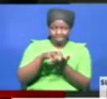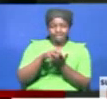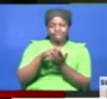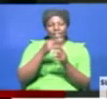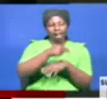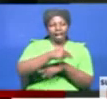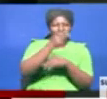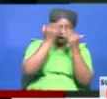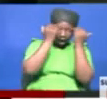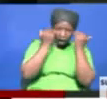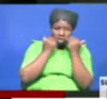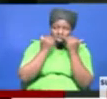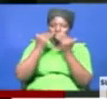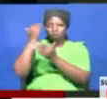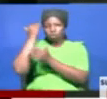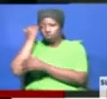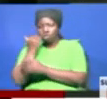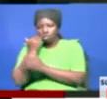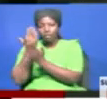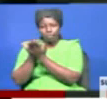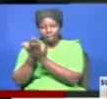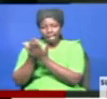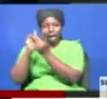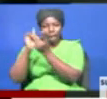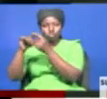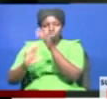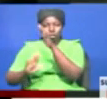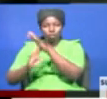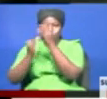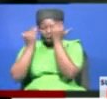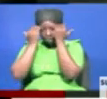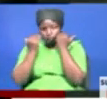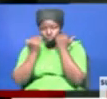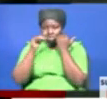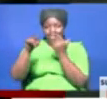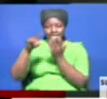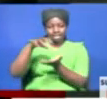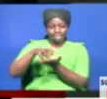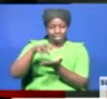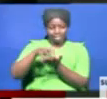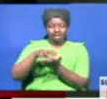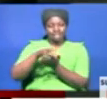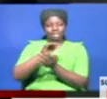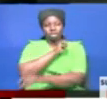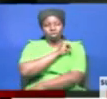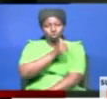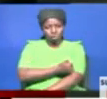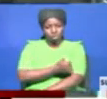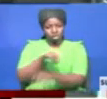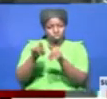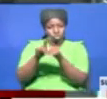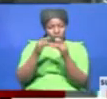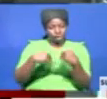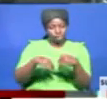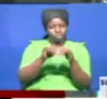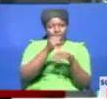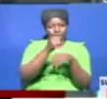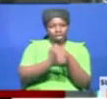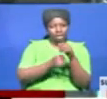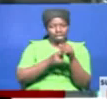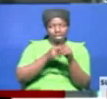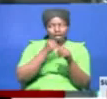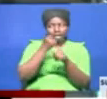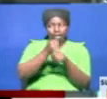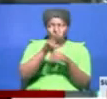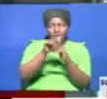to the Supreme Court. And that case is the authority, and of course this was also implemented in Raila 2017. That